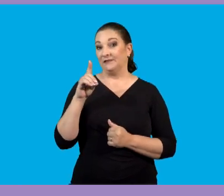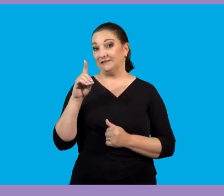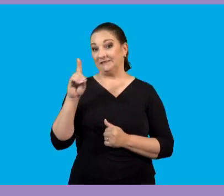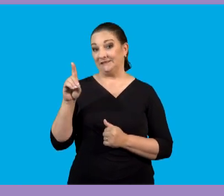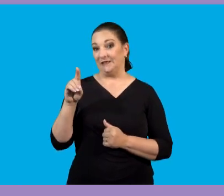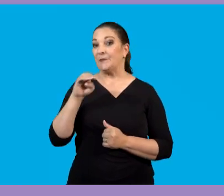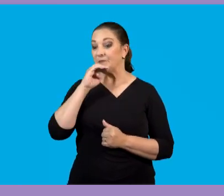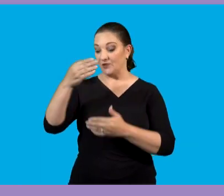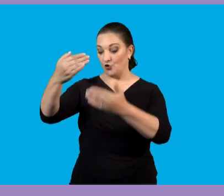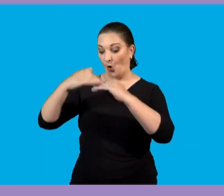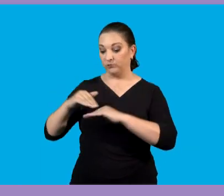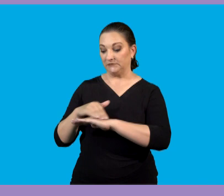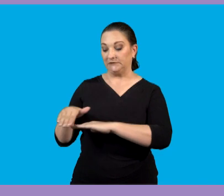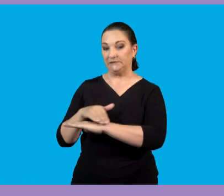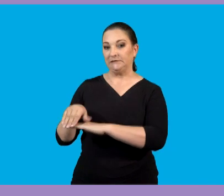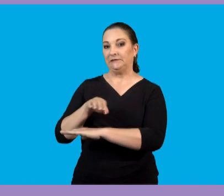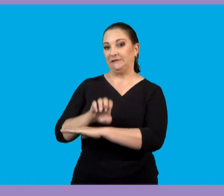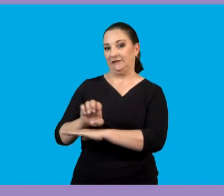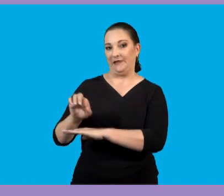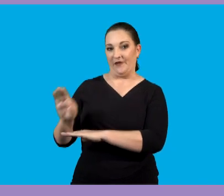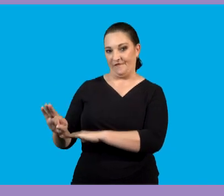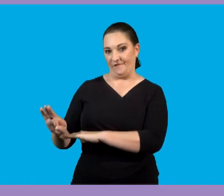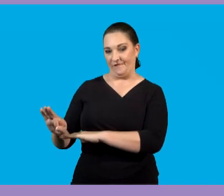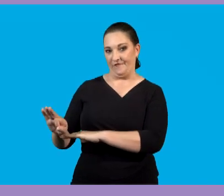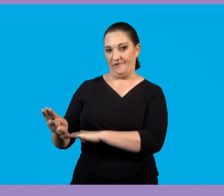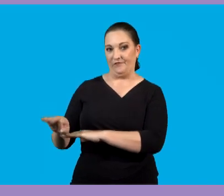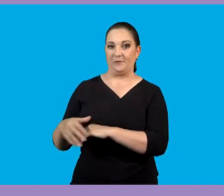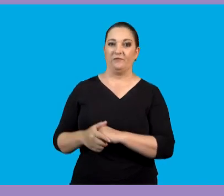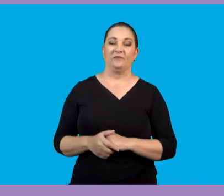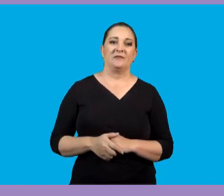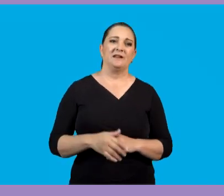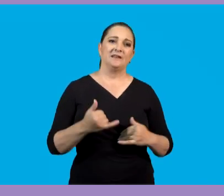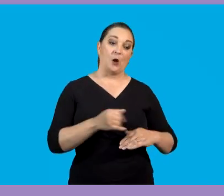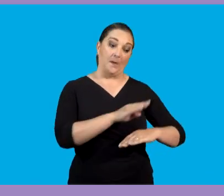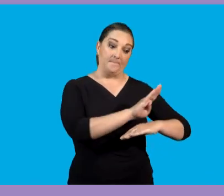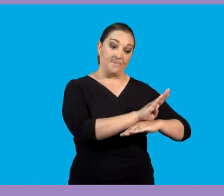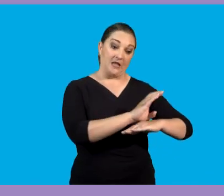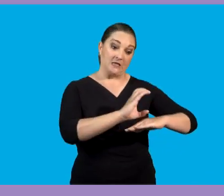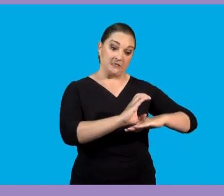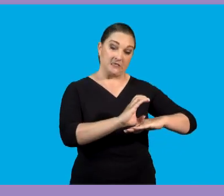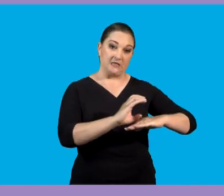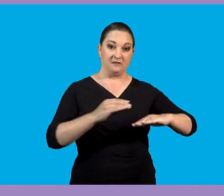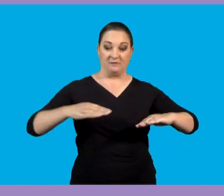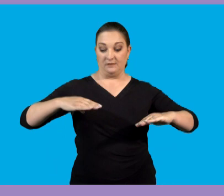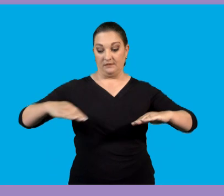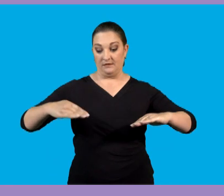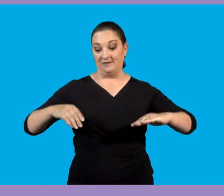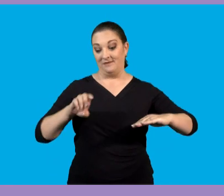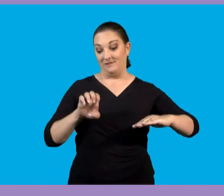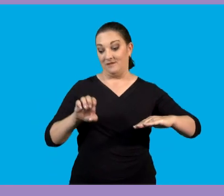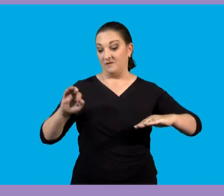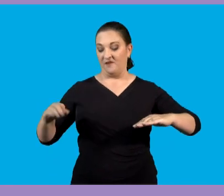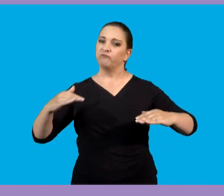be EF. Now in this case, it would mean that BC is corresponding with EF. And